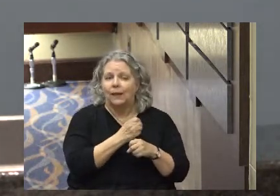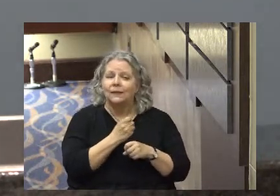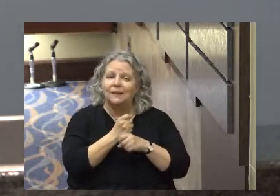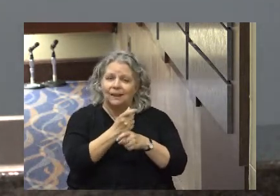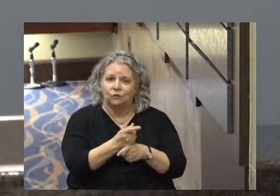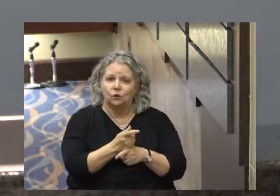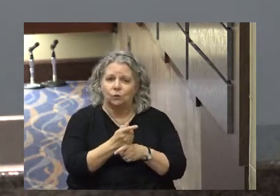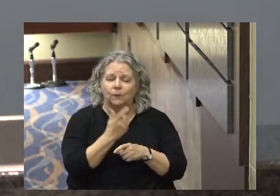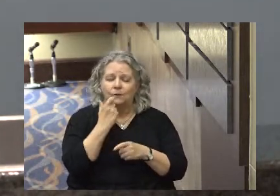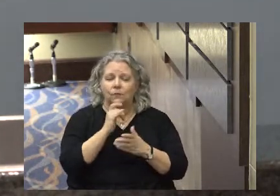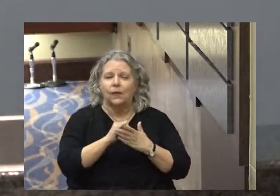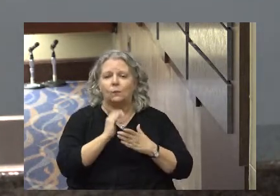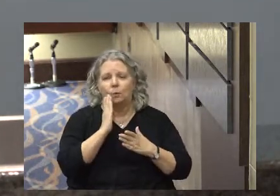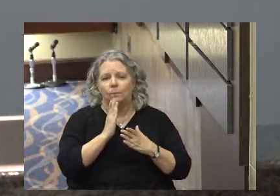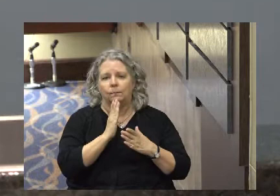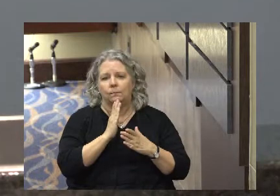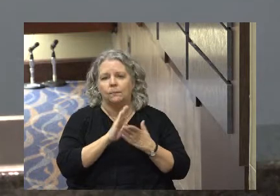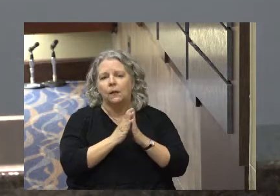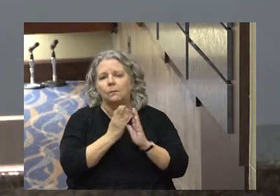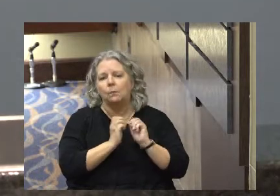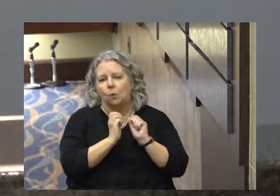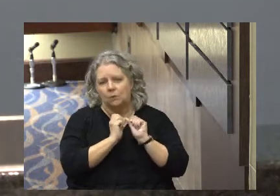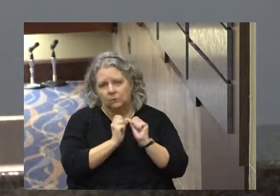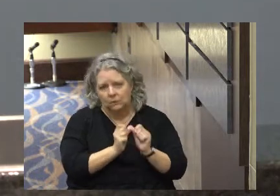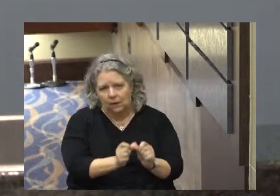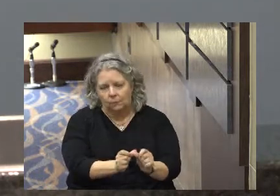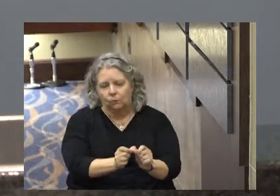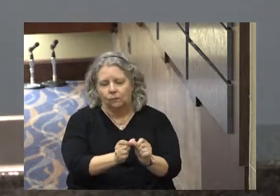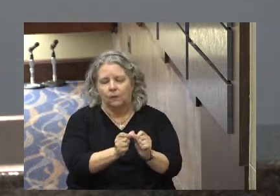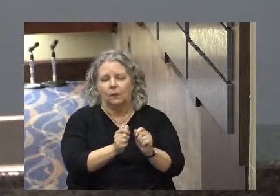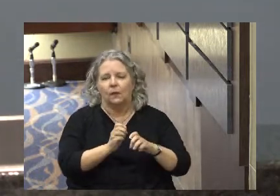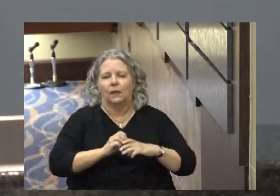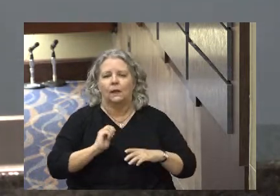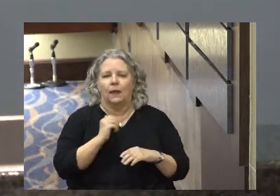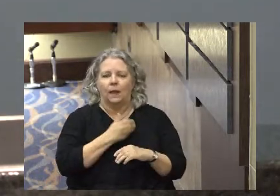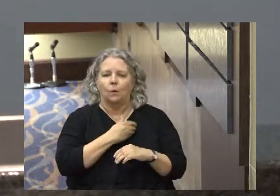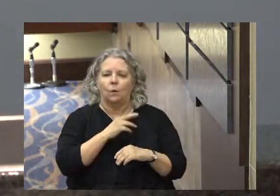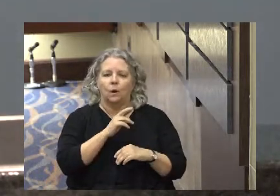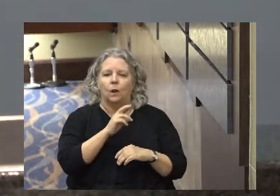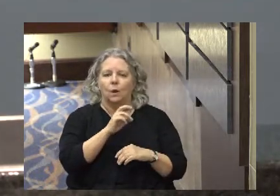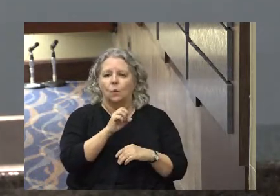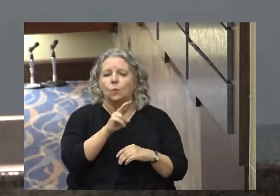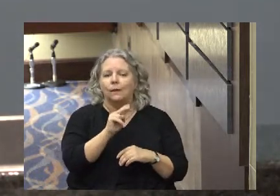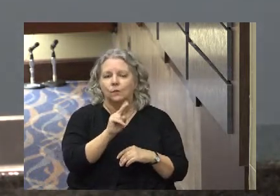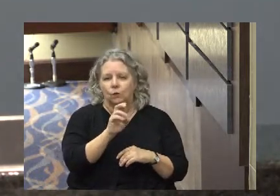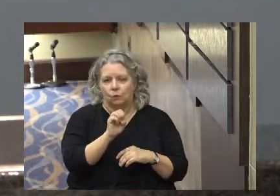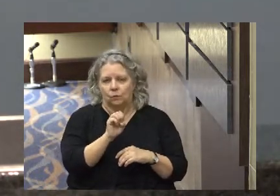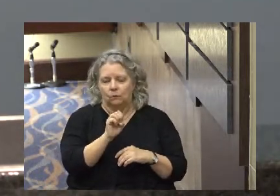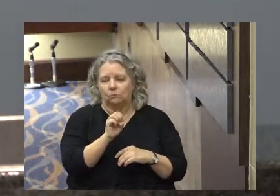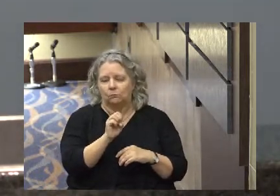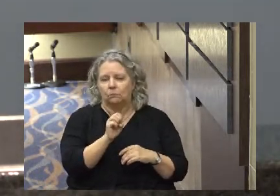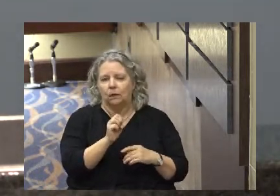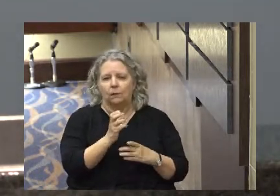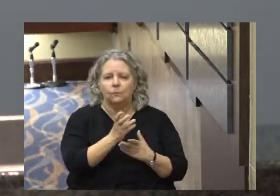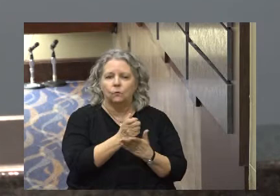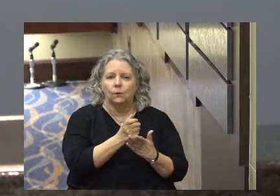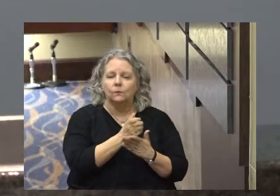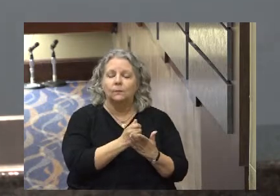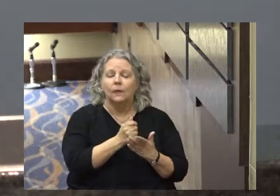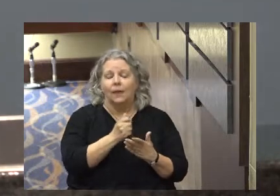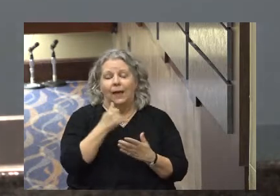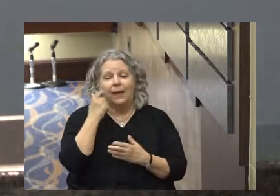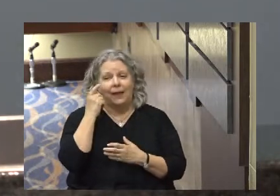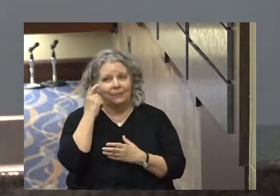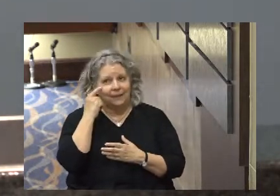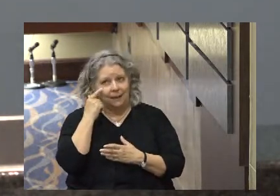stable figure in our revenue source. The other thing I just wanted to mention, and I think I say this every year that I've been on council, on the